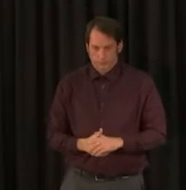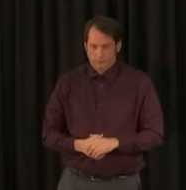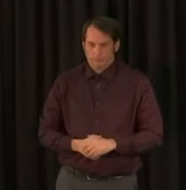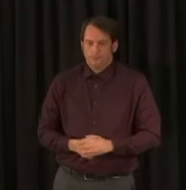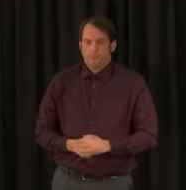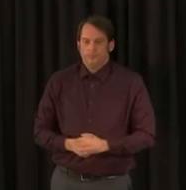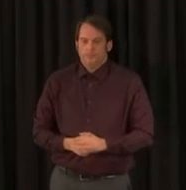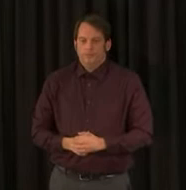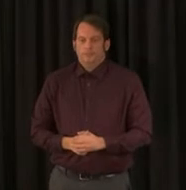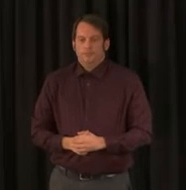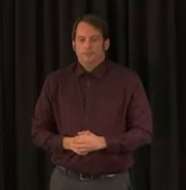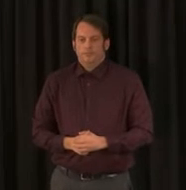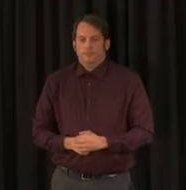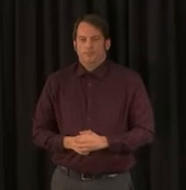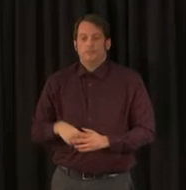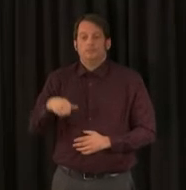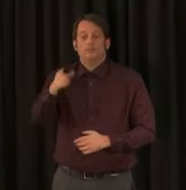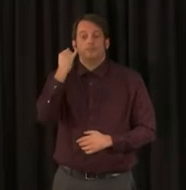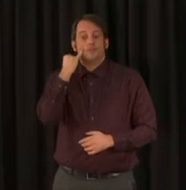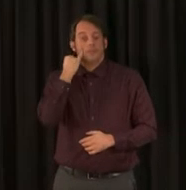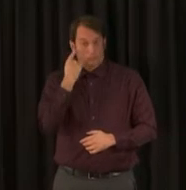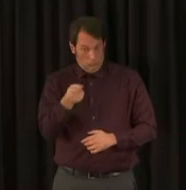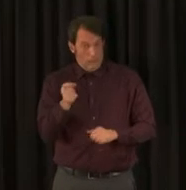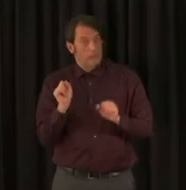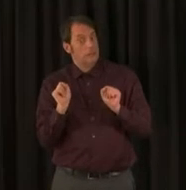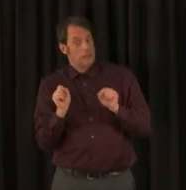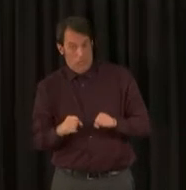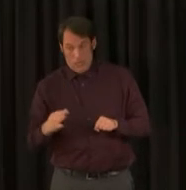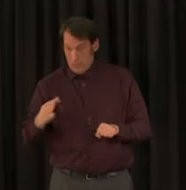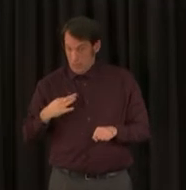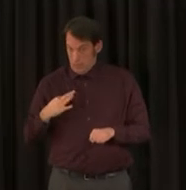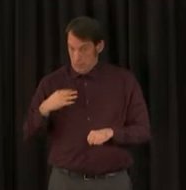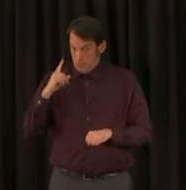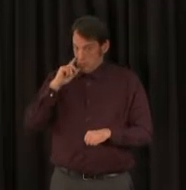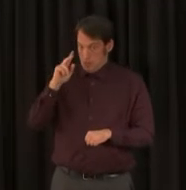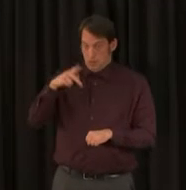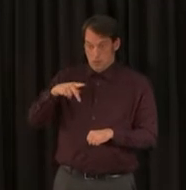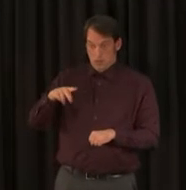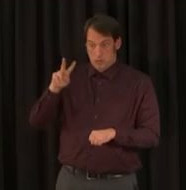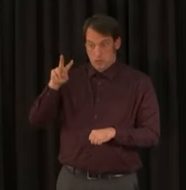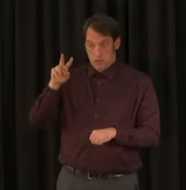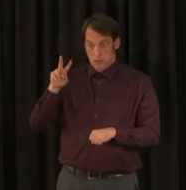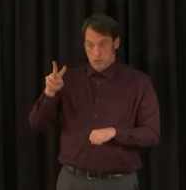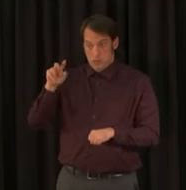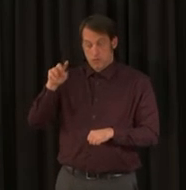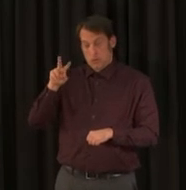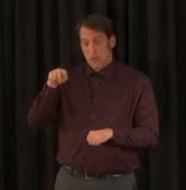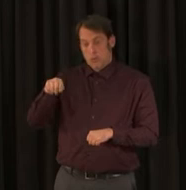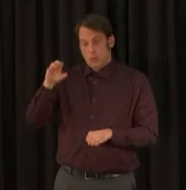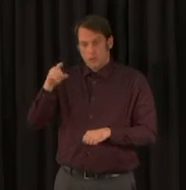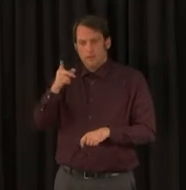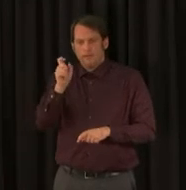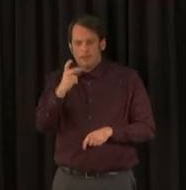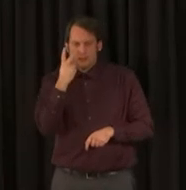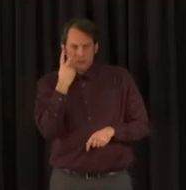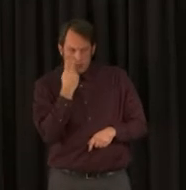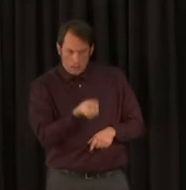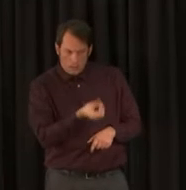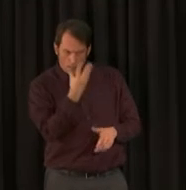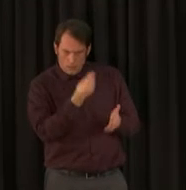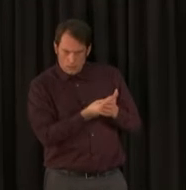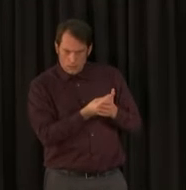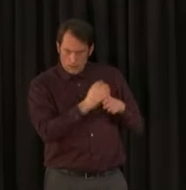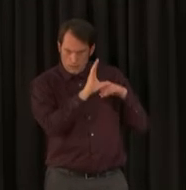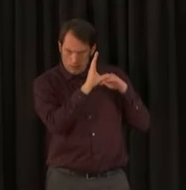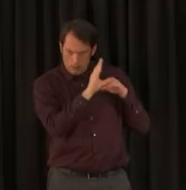can apply for the PPP 2.0 money. Okay, so the money is out there. It's available.